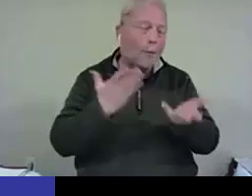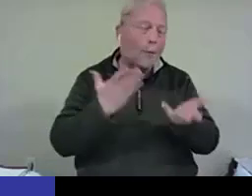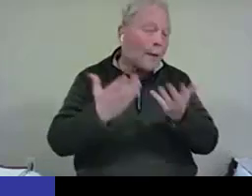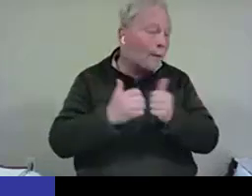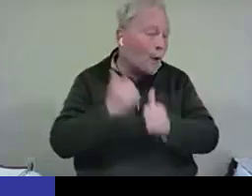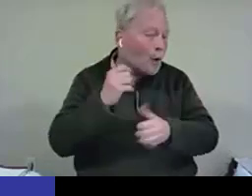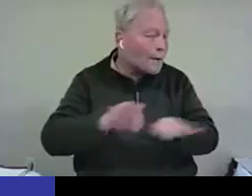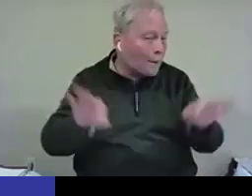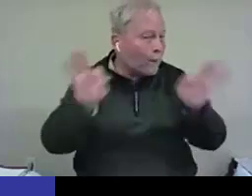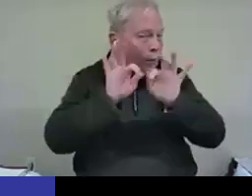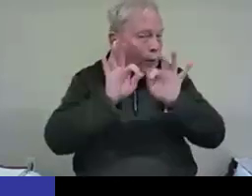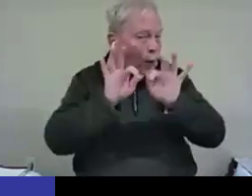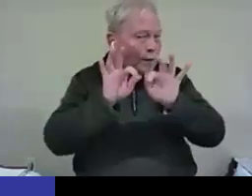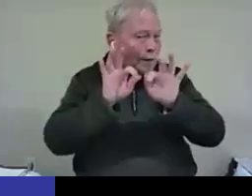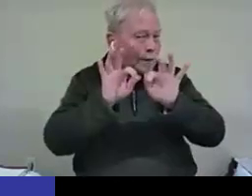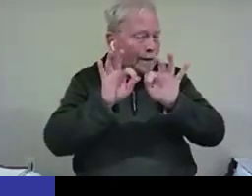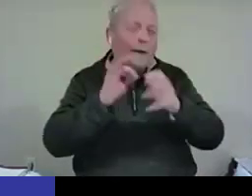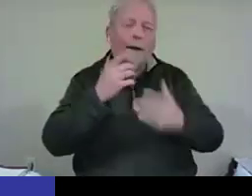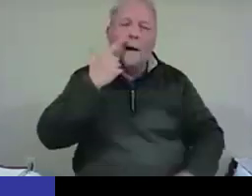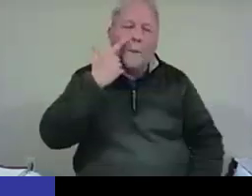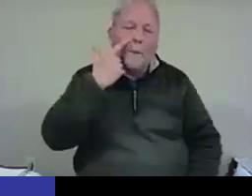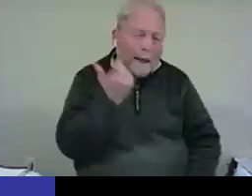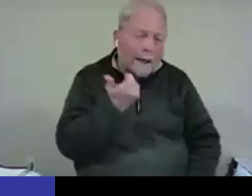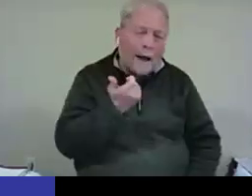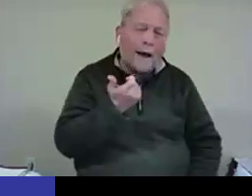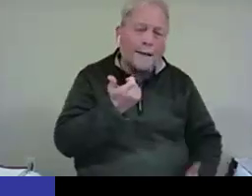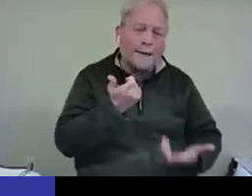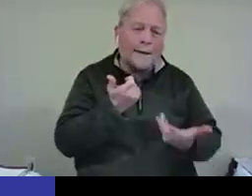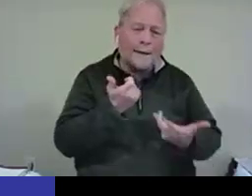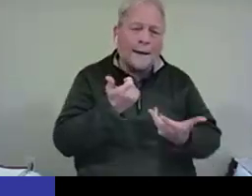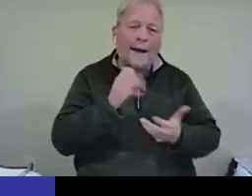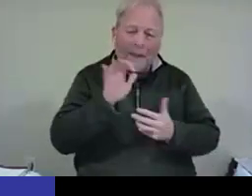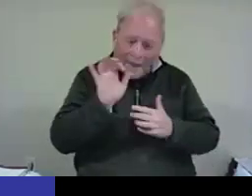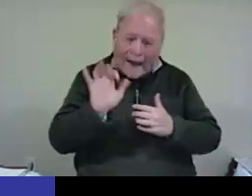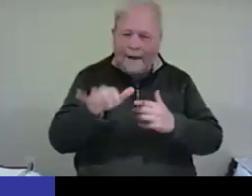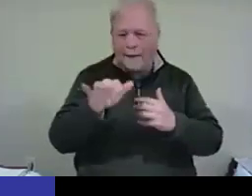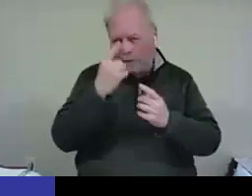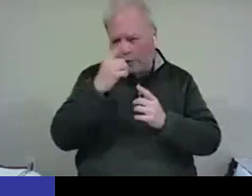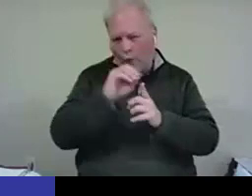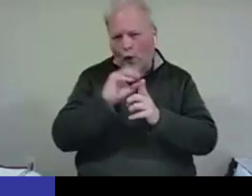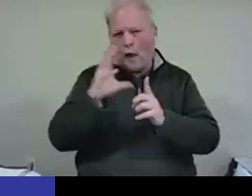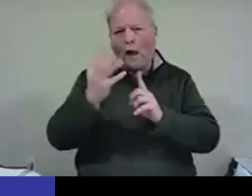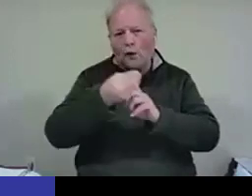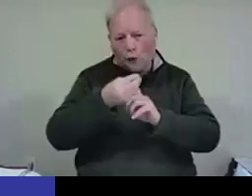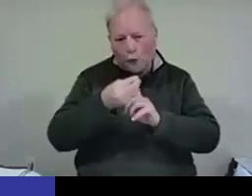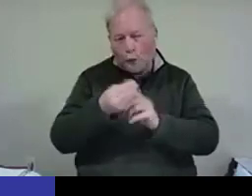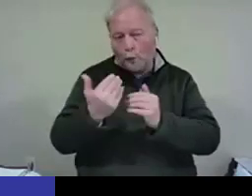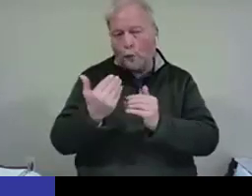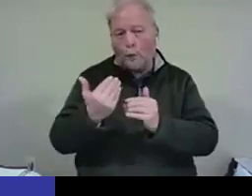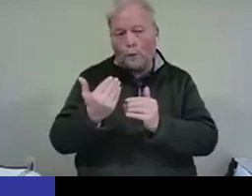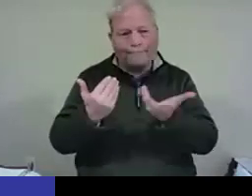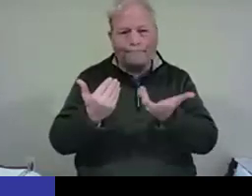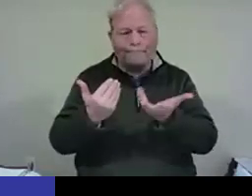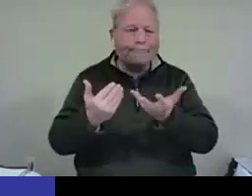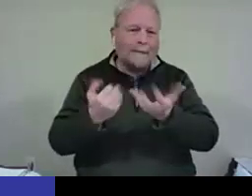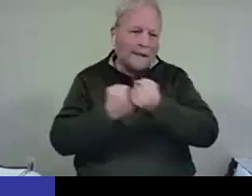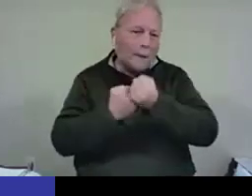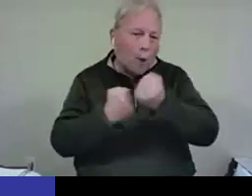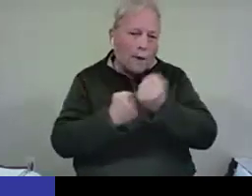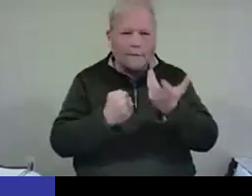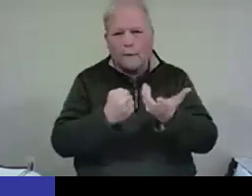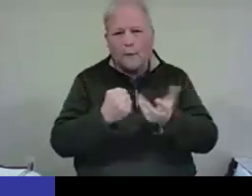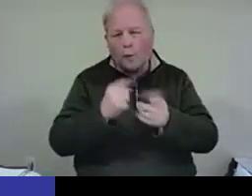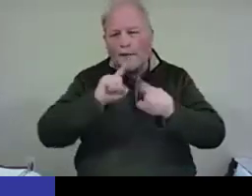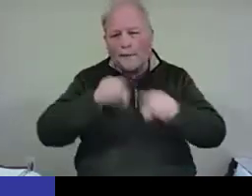terms of conducting a culturally responsive evaluation. Who better to learn about a student's culture and norms